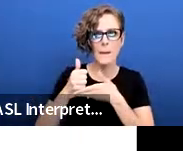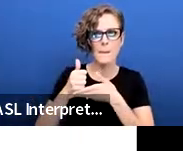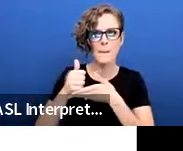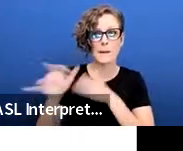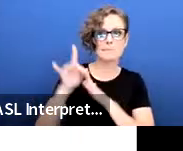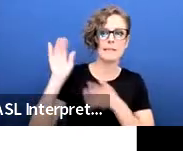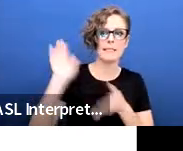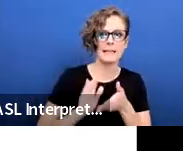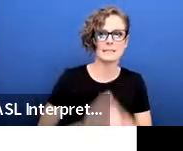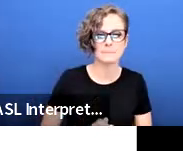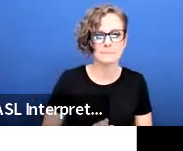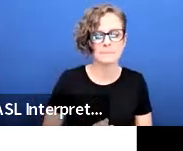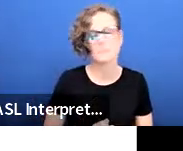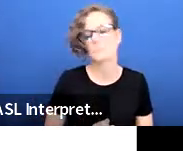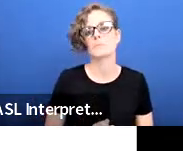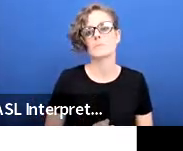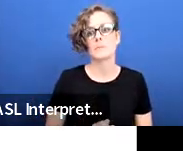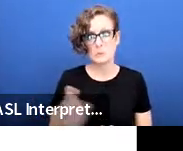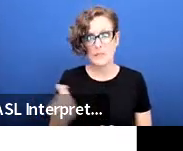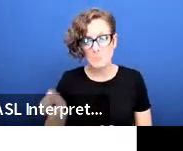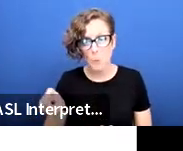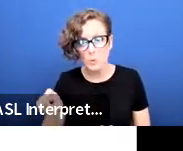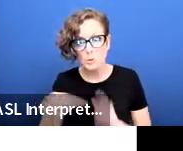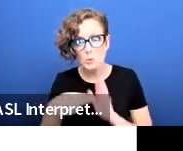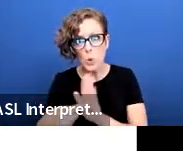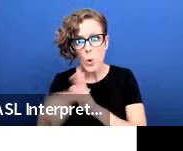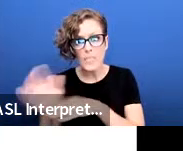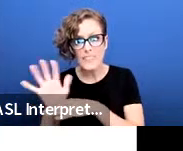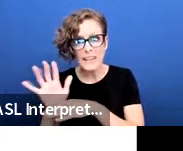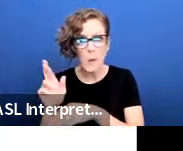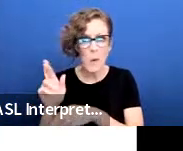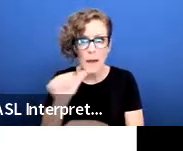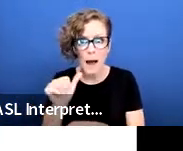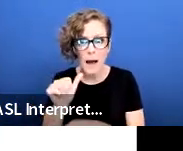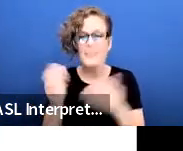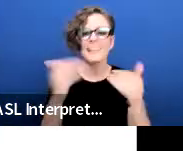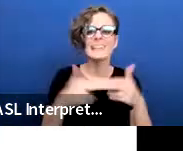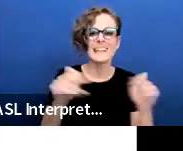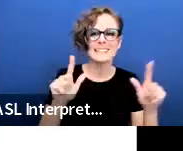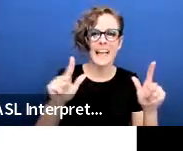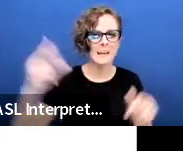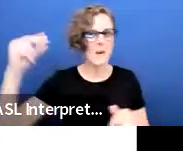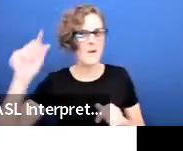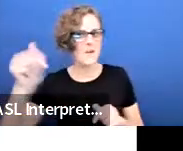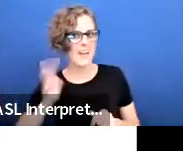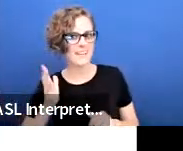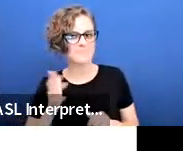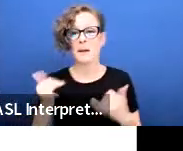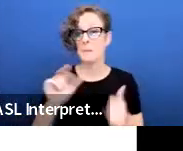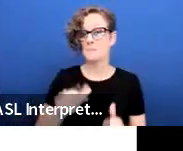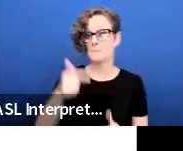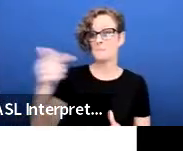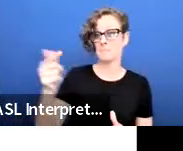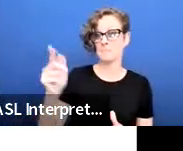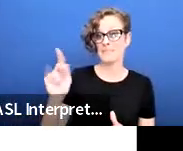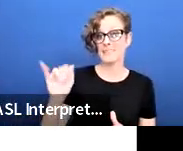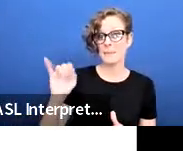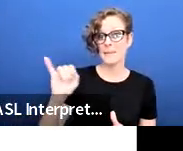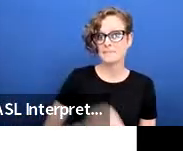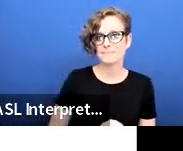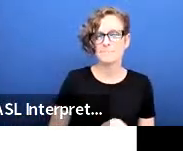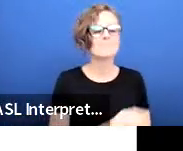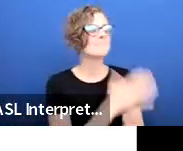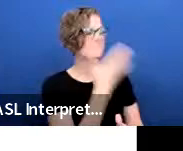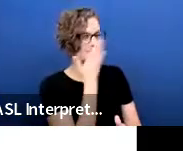And I hope I wasn't supposed to play that video, but okay. No. Back to you, Shimi. All right. Thank